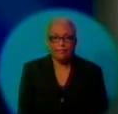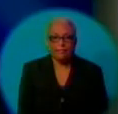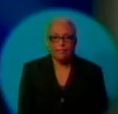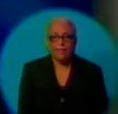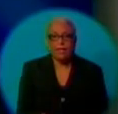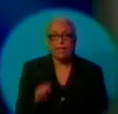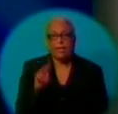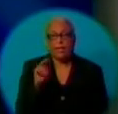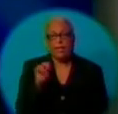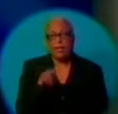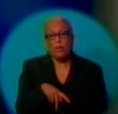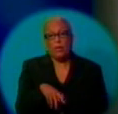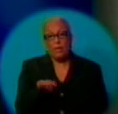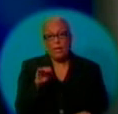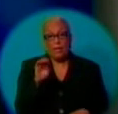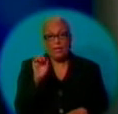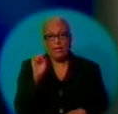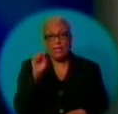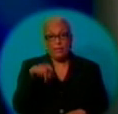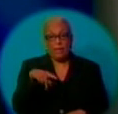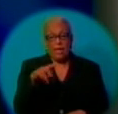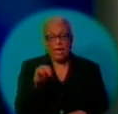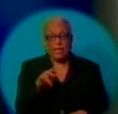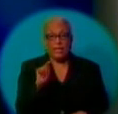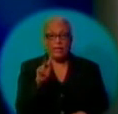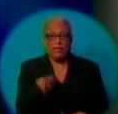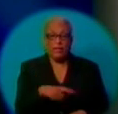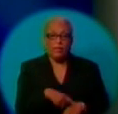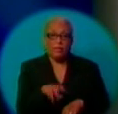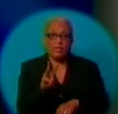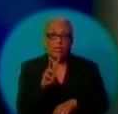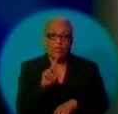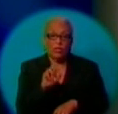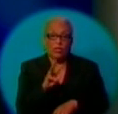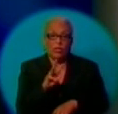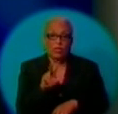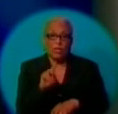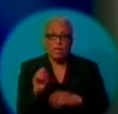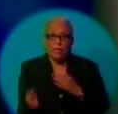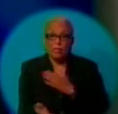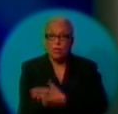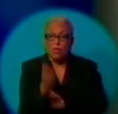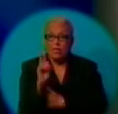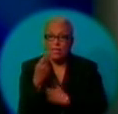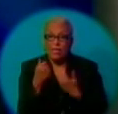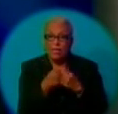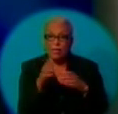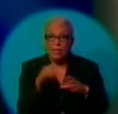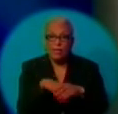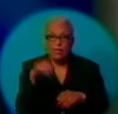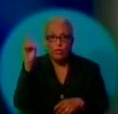on MCTV's ESPN from 6:30 a.m., while there is a second game involving Dwayne